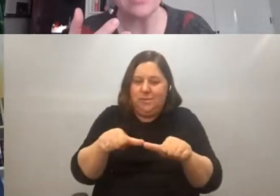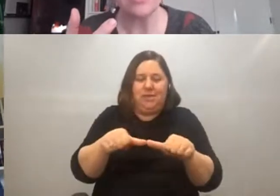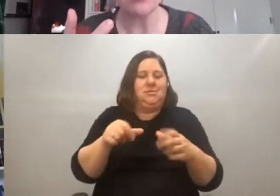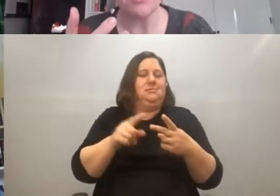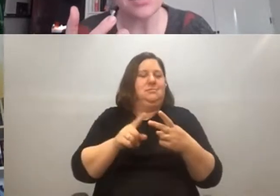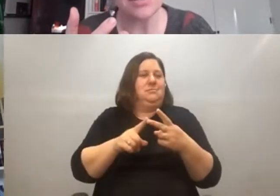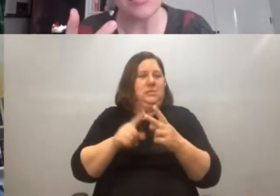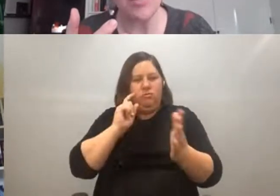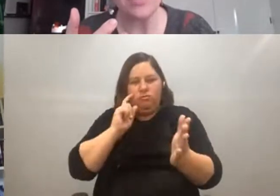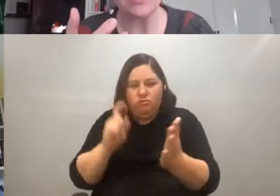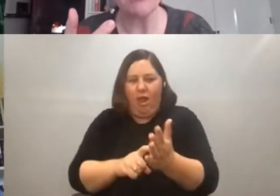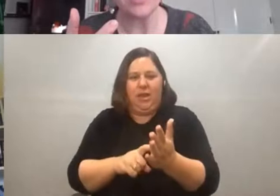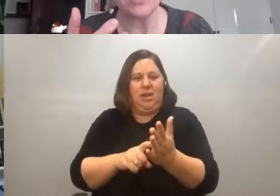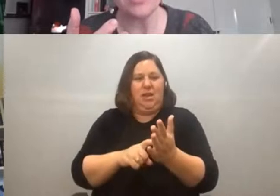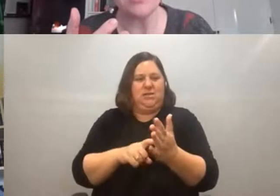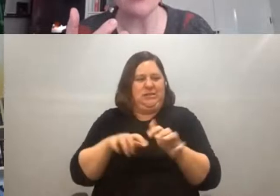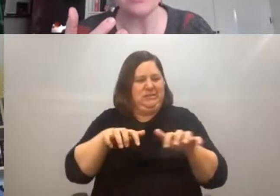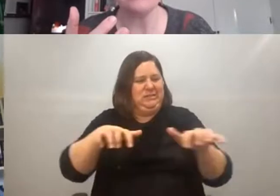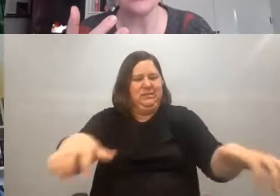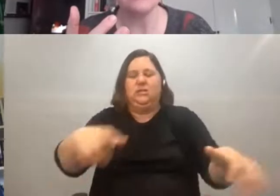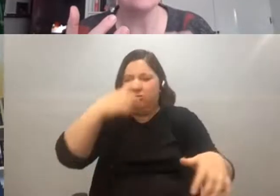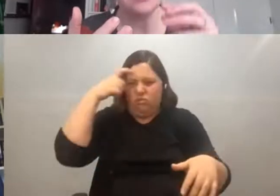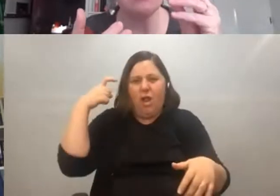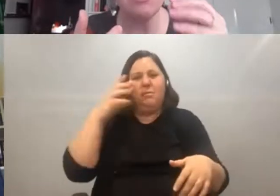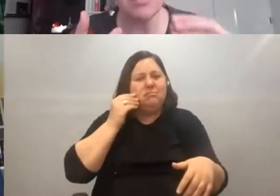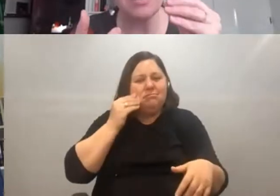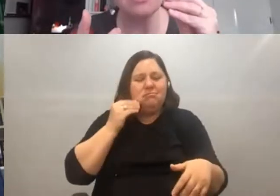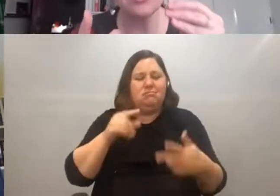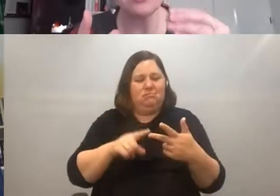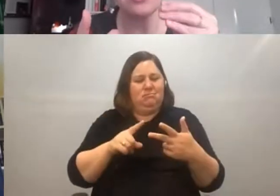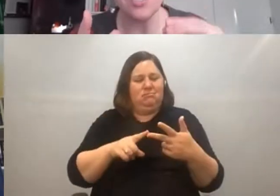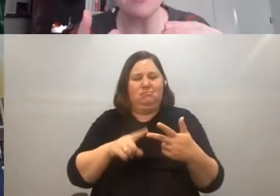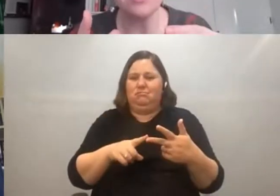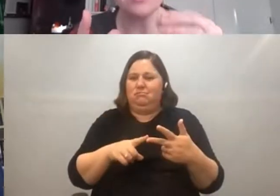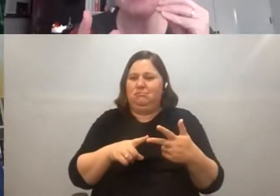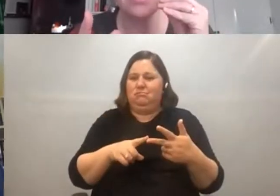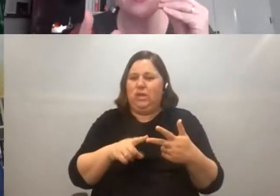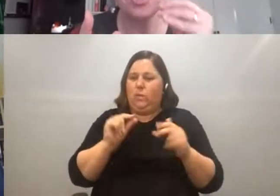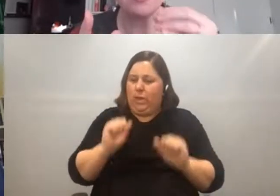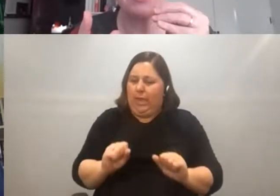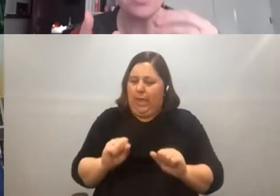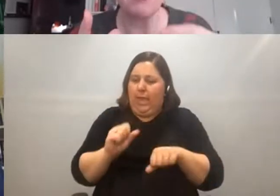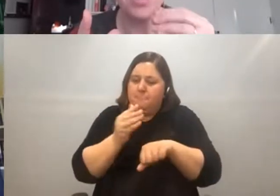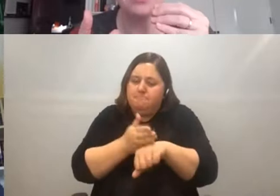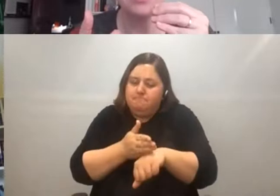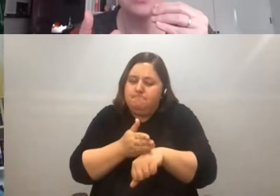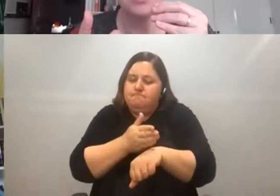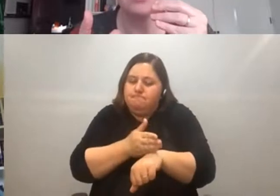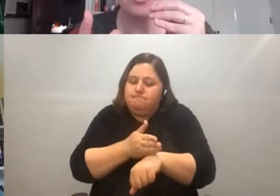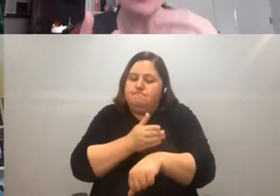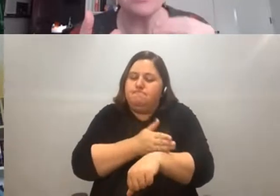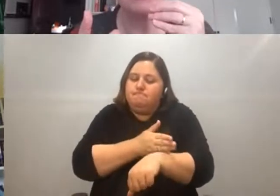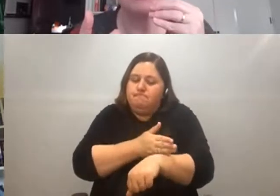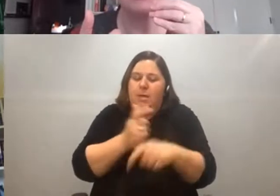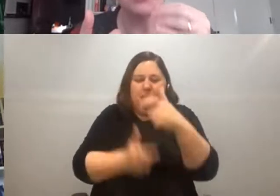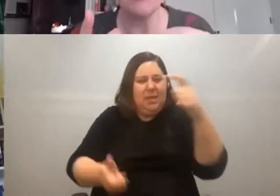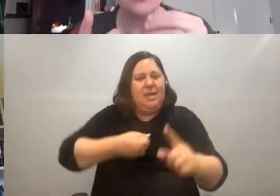the prevalence of trauma and recognizing that we can take very little steps to make a really big impact on